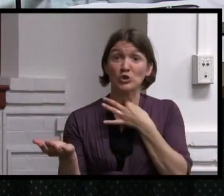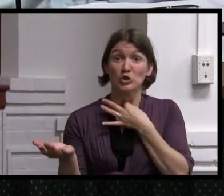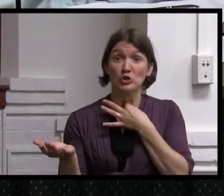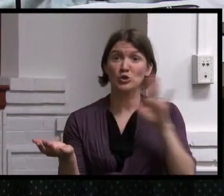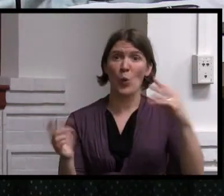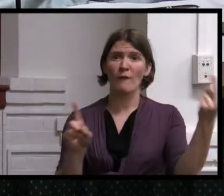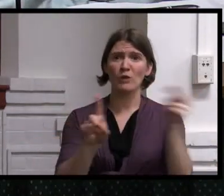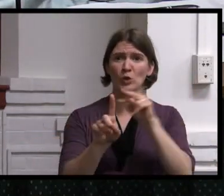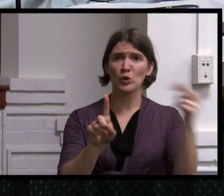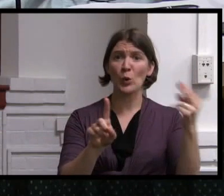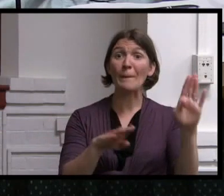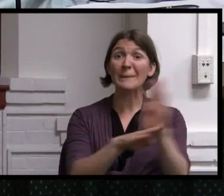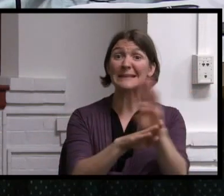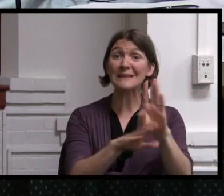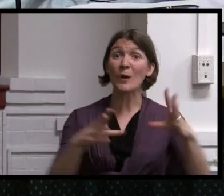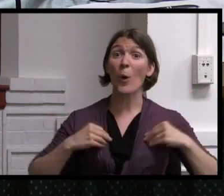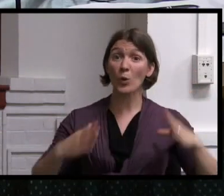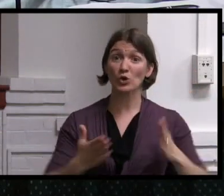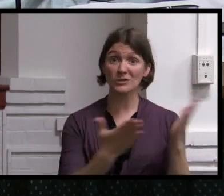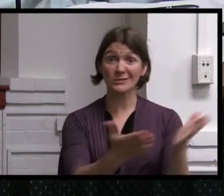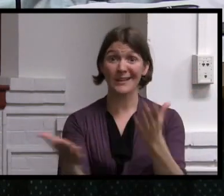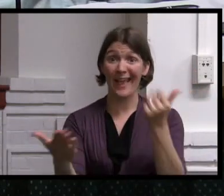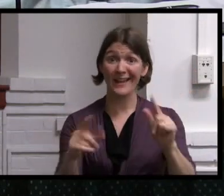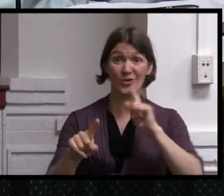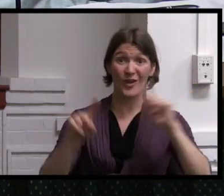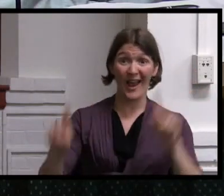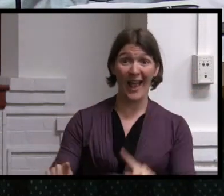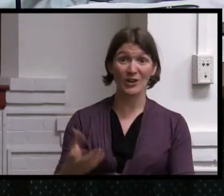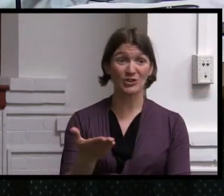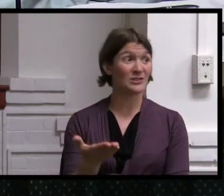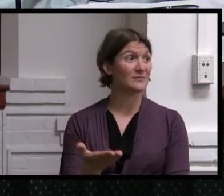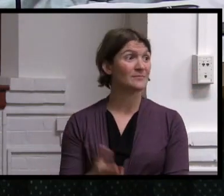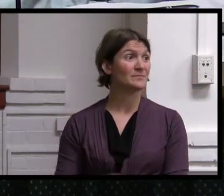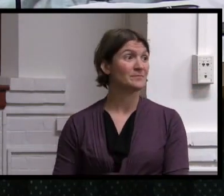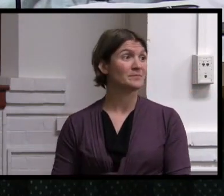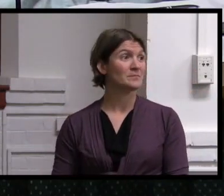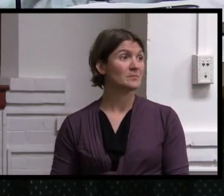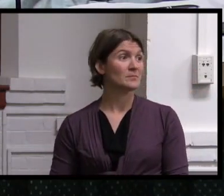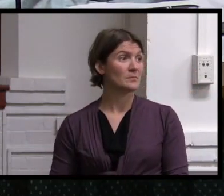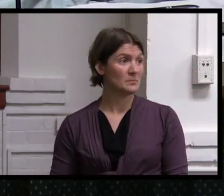if anyone wants to react to some of these ideas.